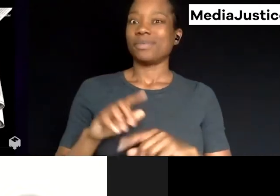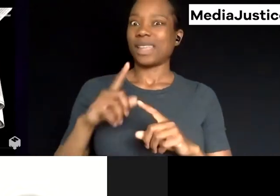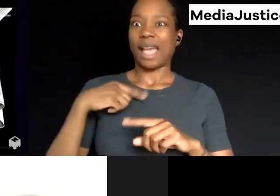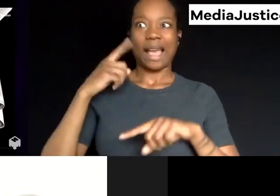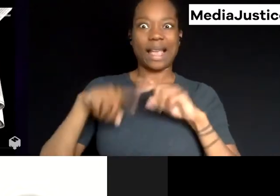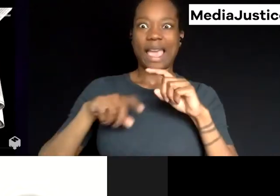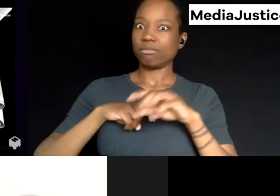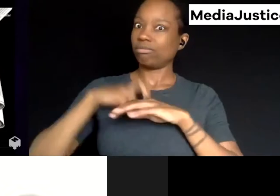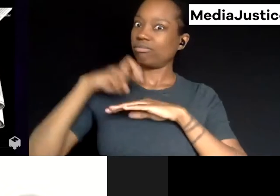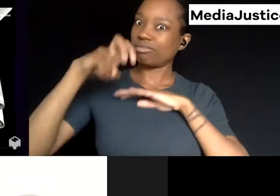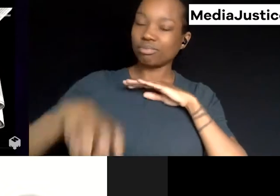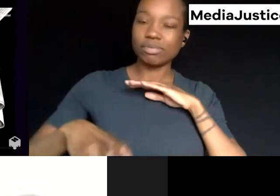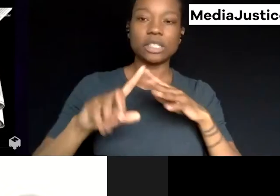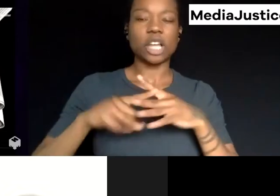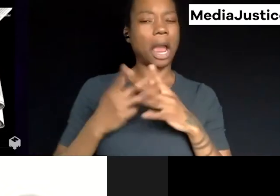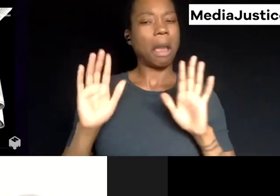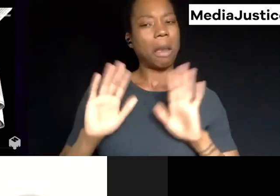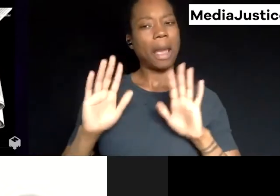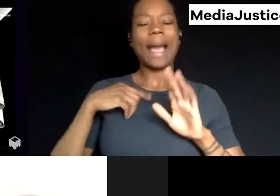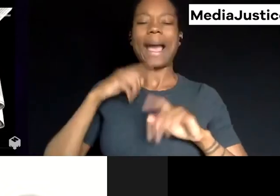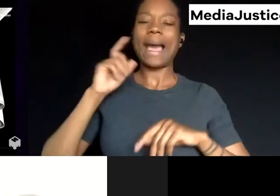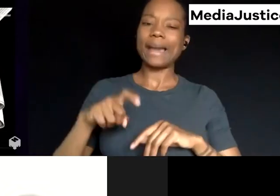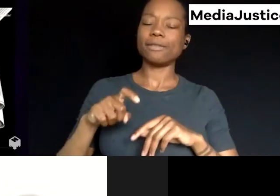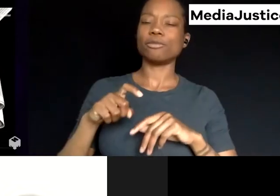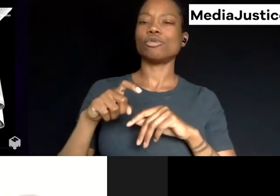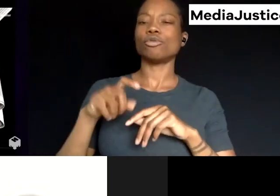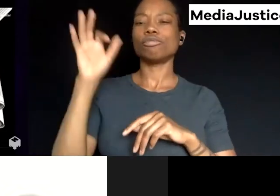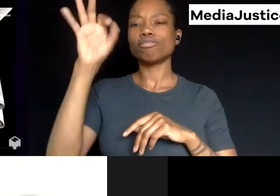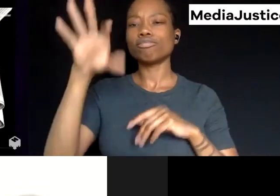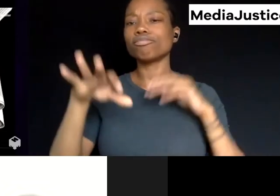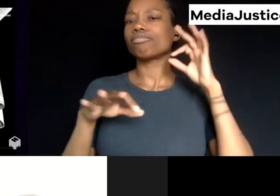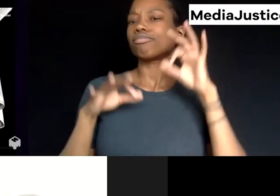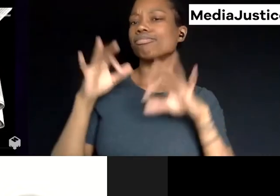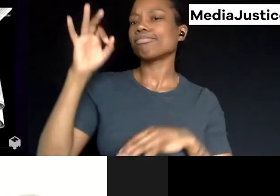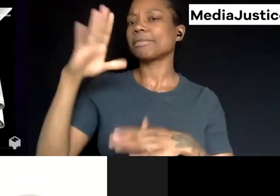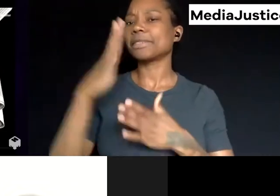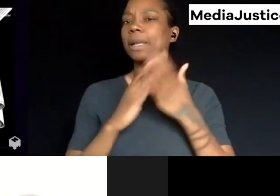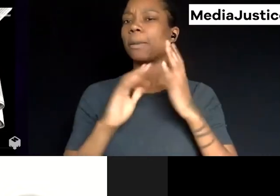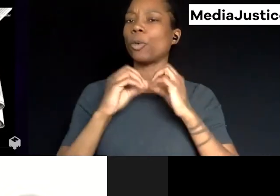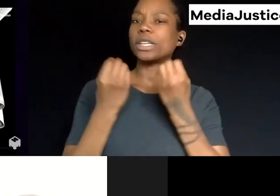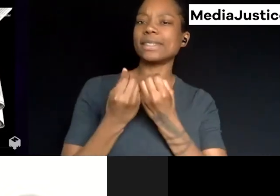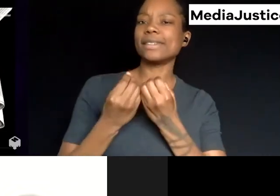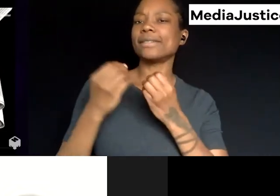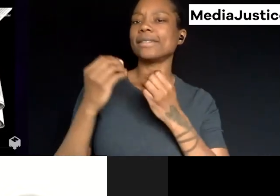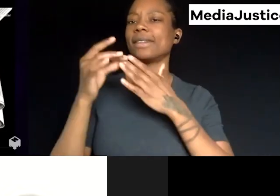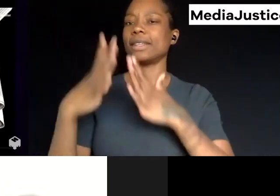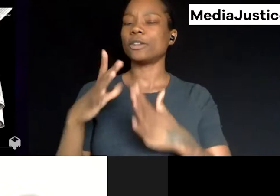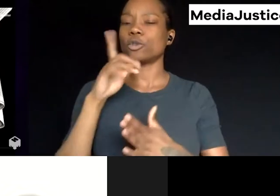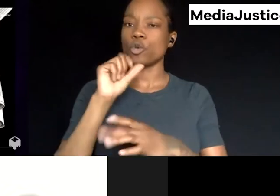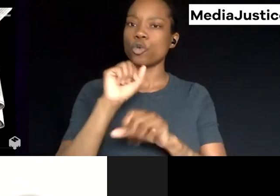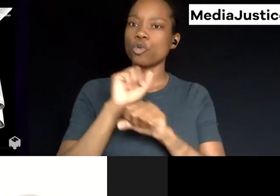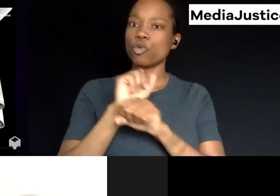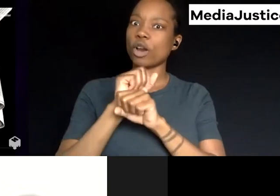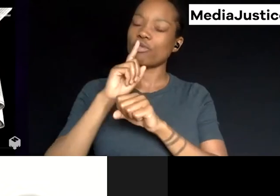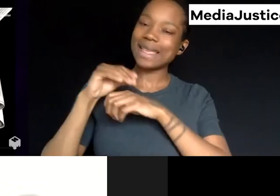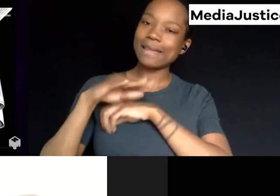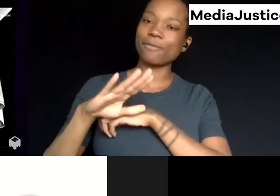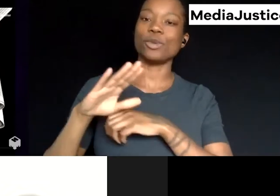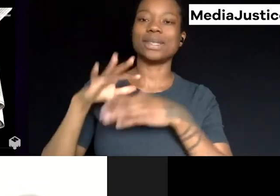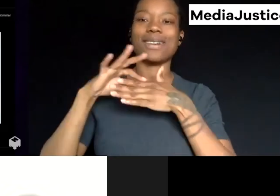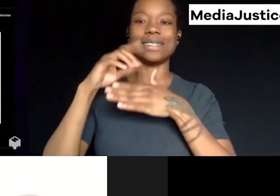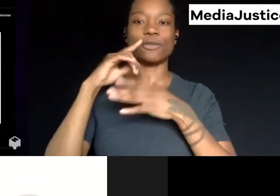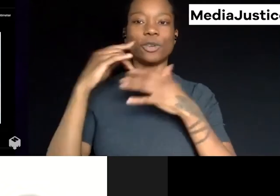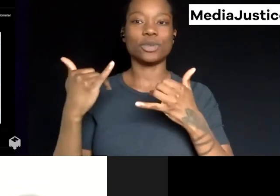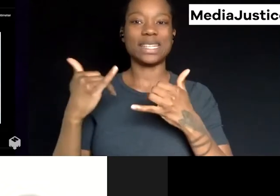of the organizations and leaders whose work have highly influenced the content of today's workshop. So that